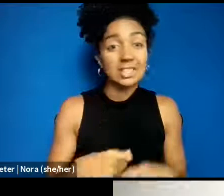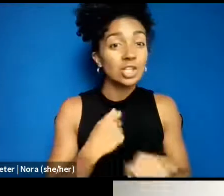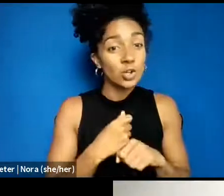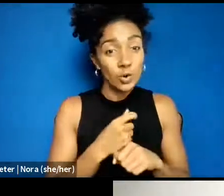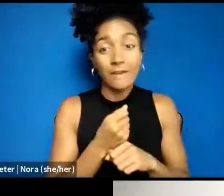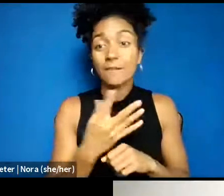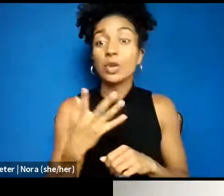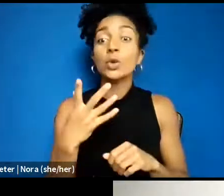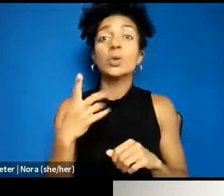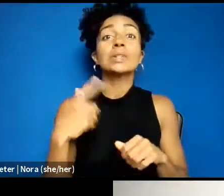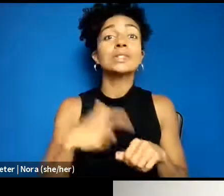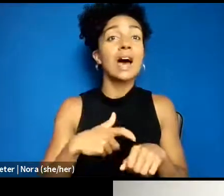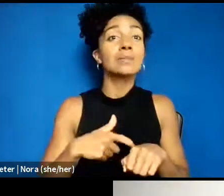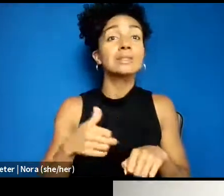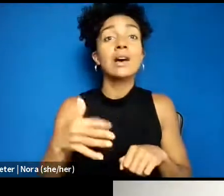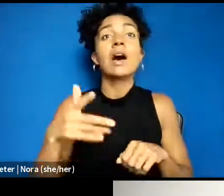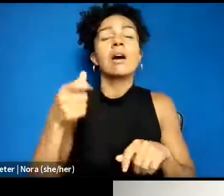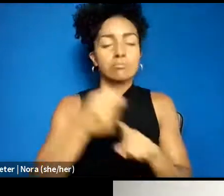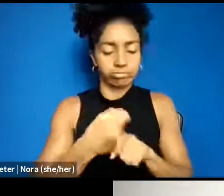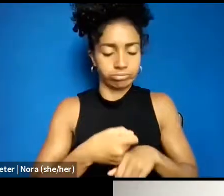of times and had to,